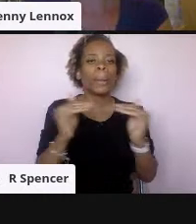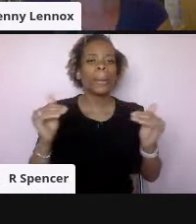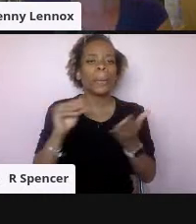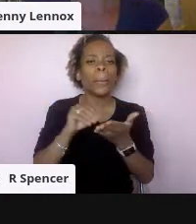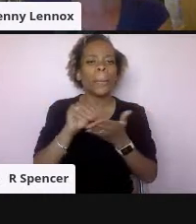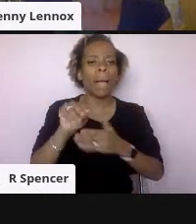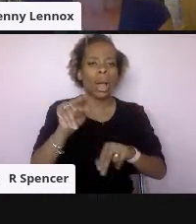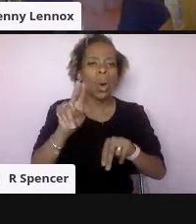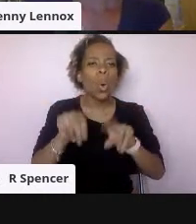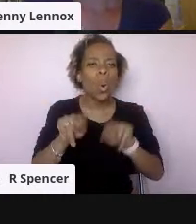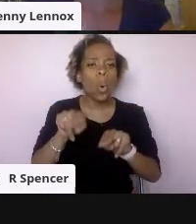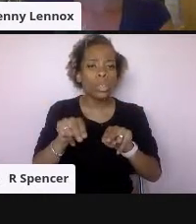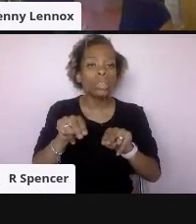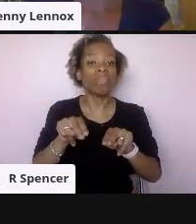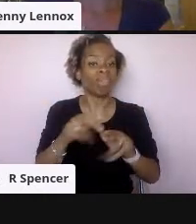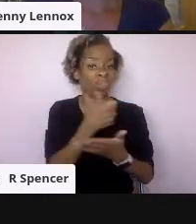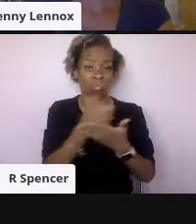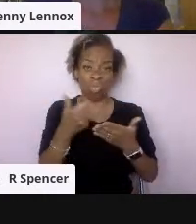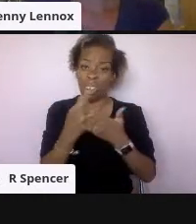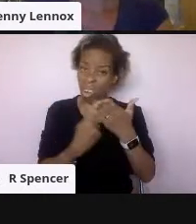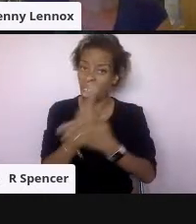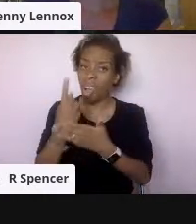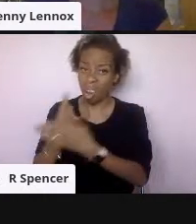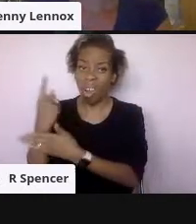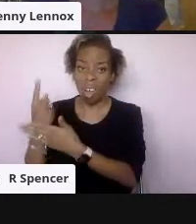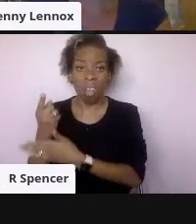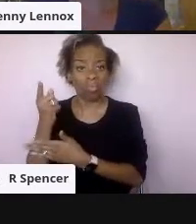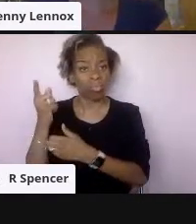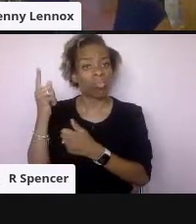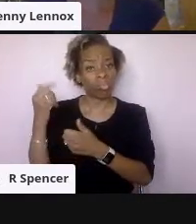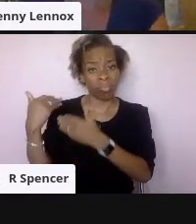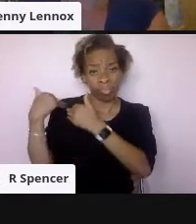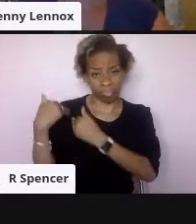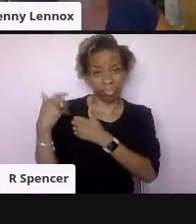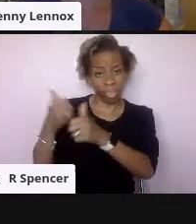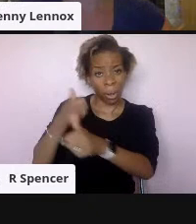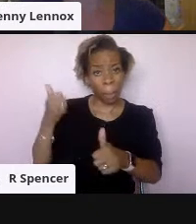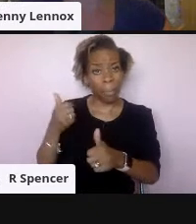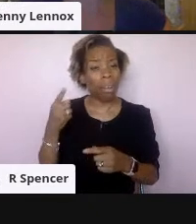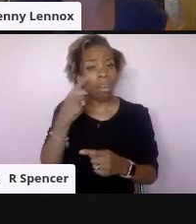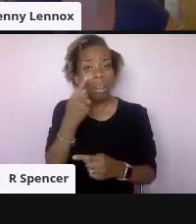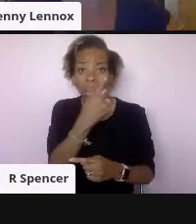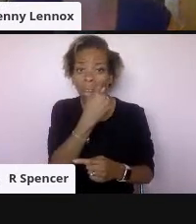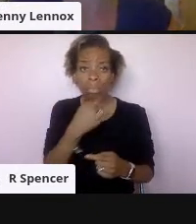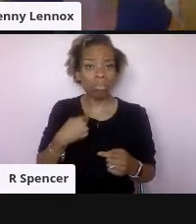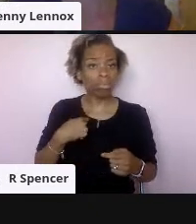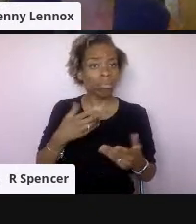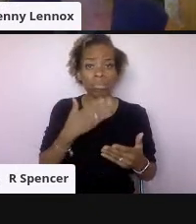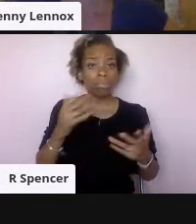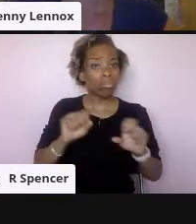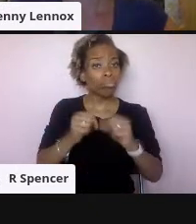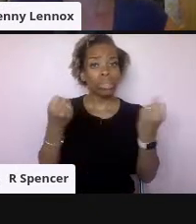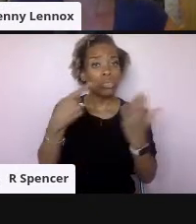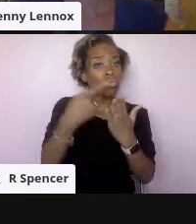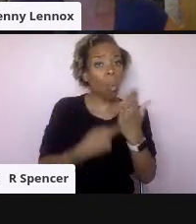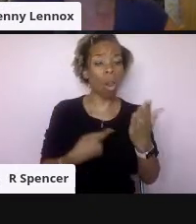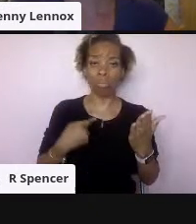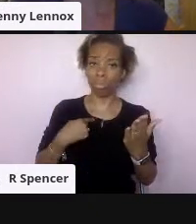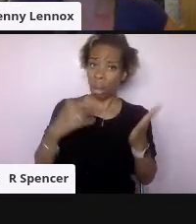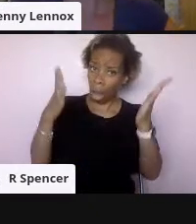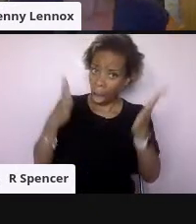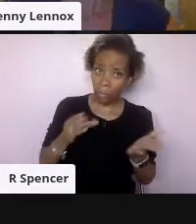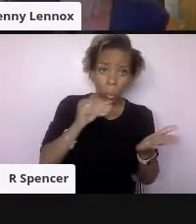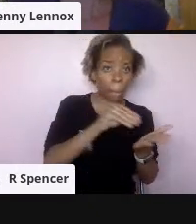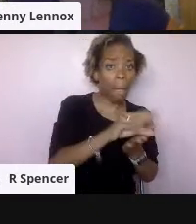employers on a regular basis, really, because it's a way of them guaranteeing that they aren't breaching any obligations they have to pay men and